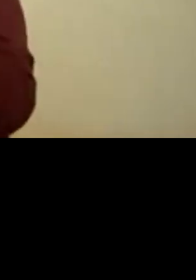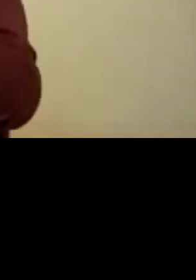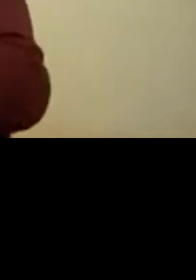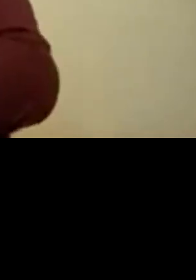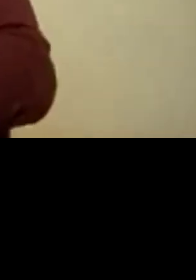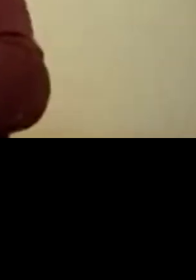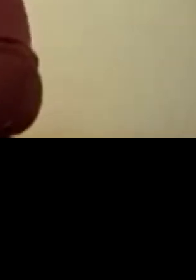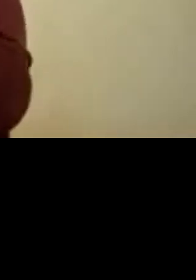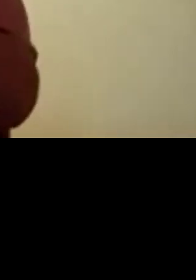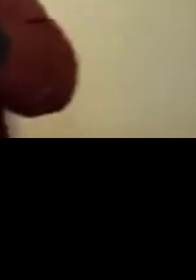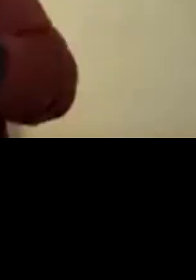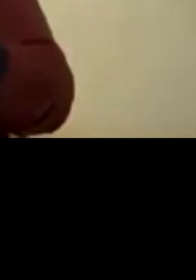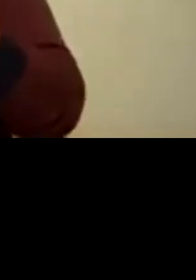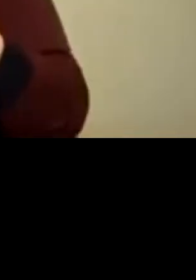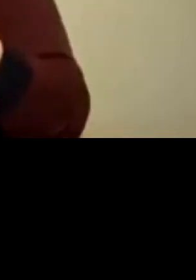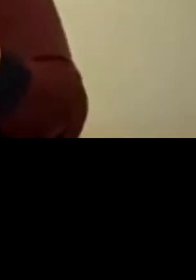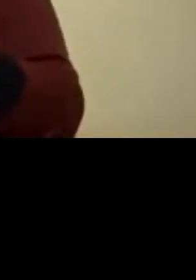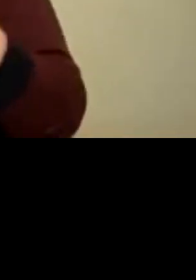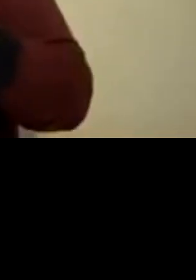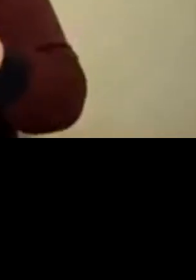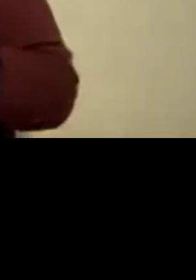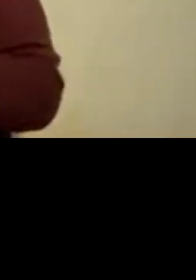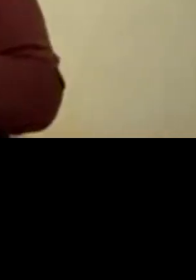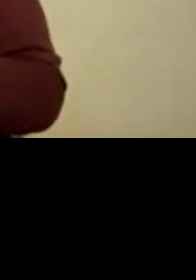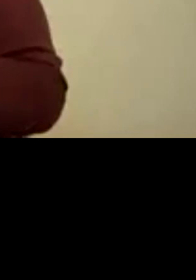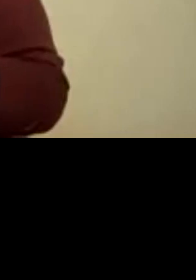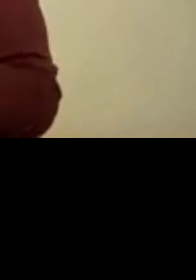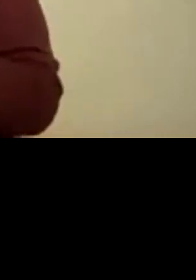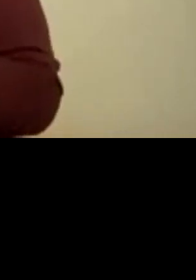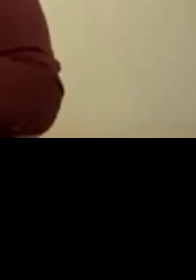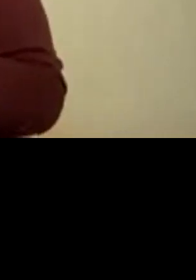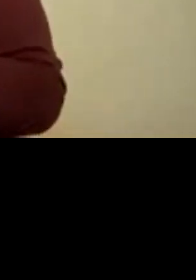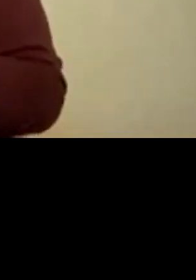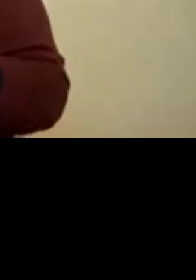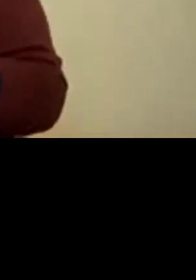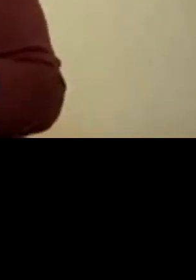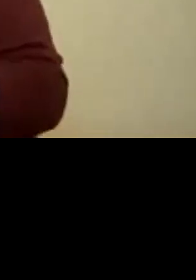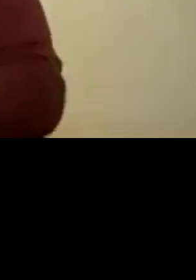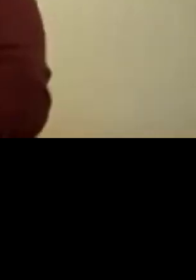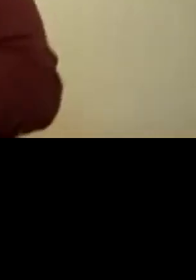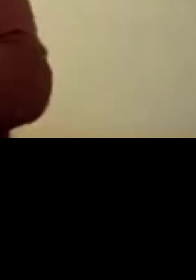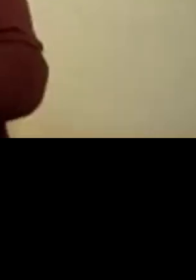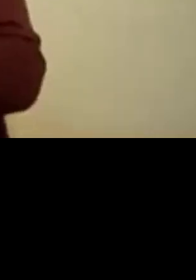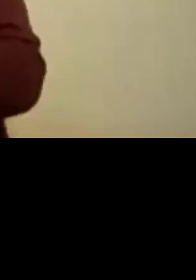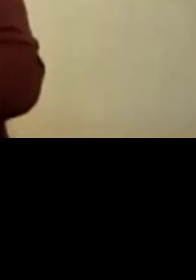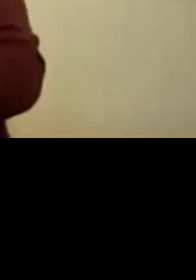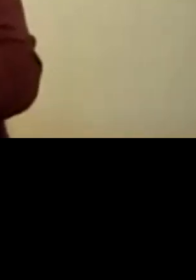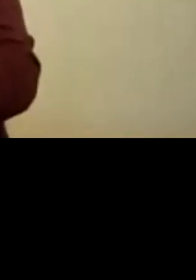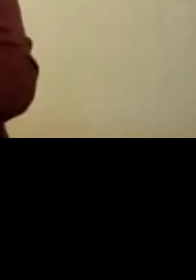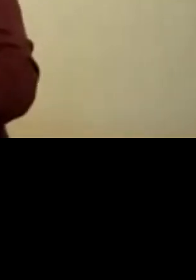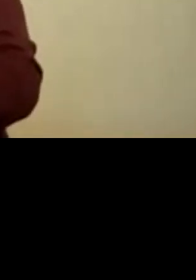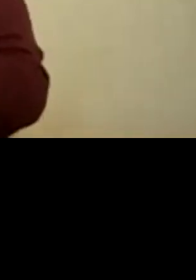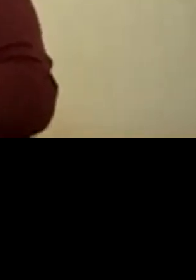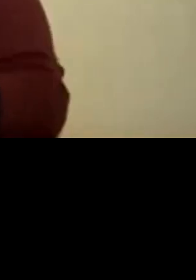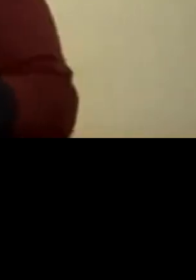identify as lonely, even if they score very high on a validated loneliness scale. For this reason, in my treatments, we do